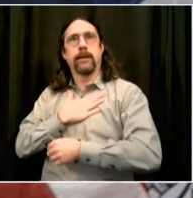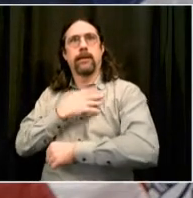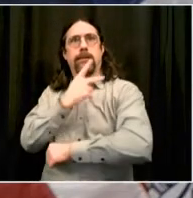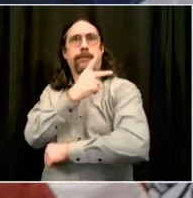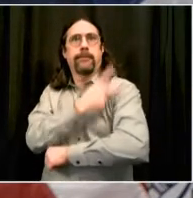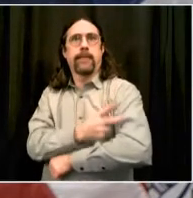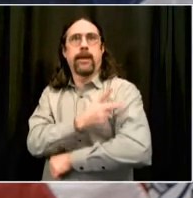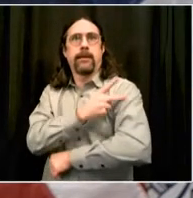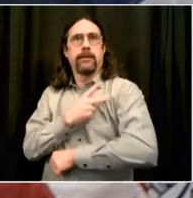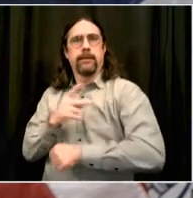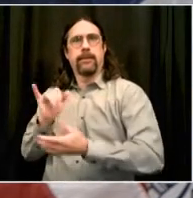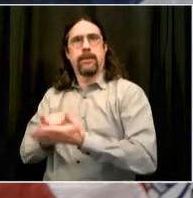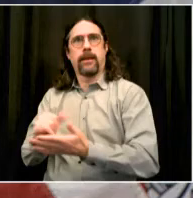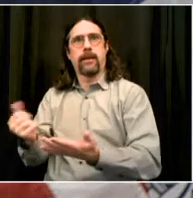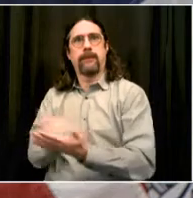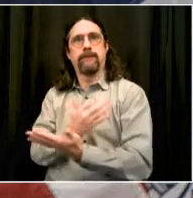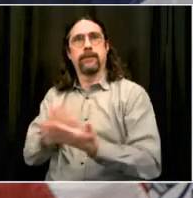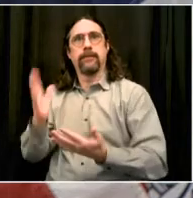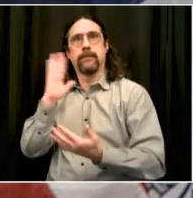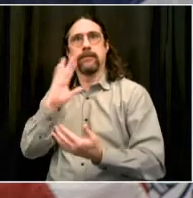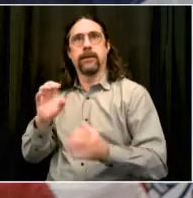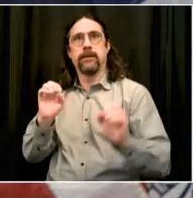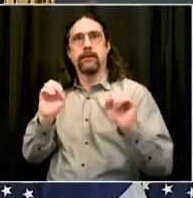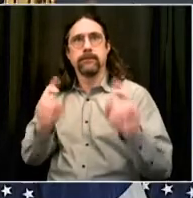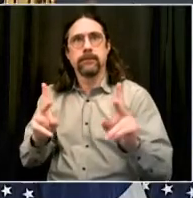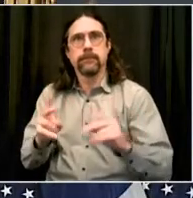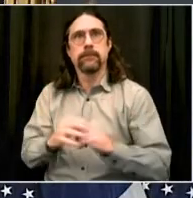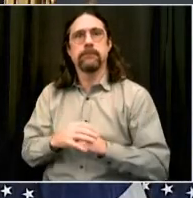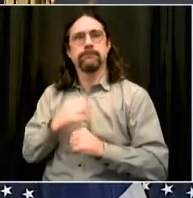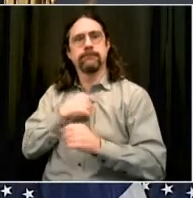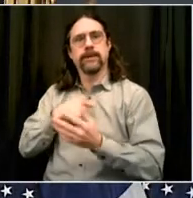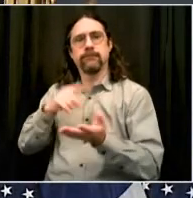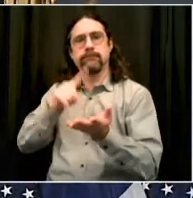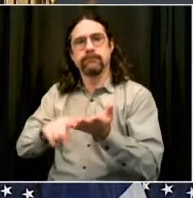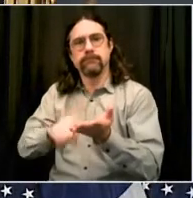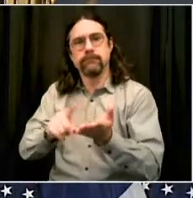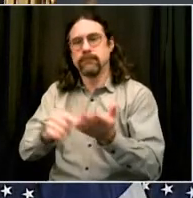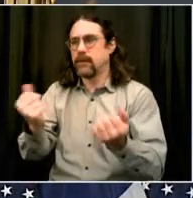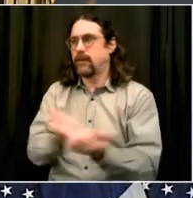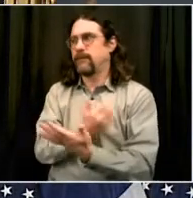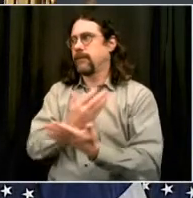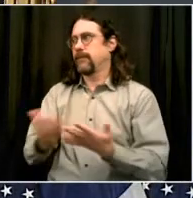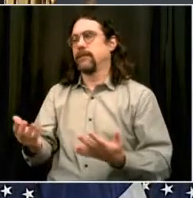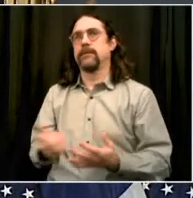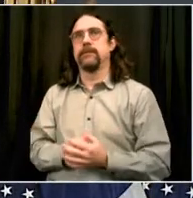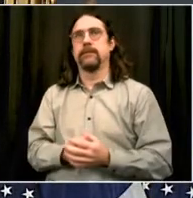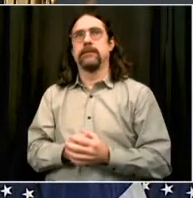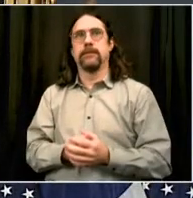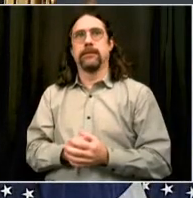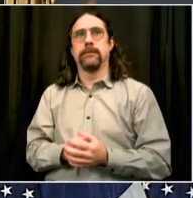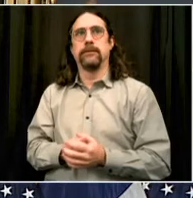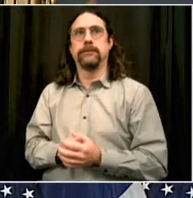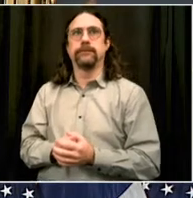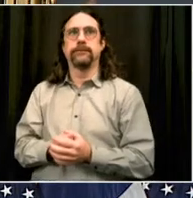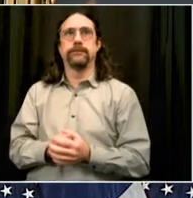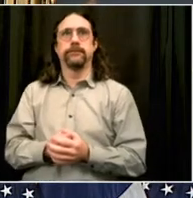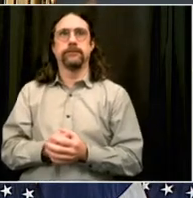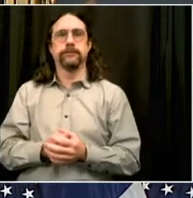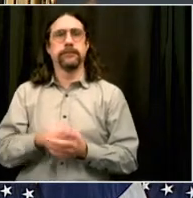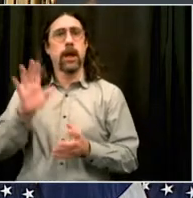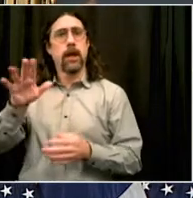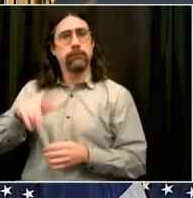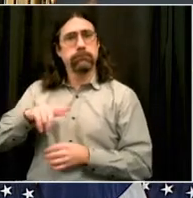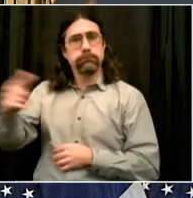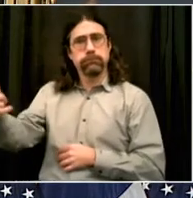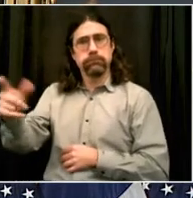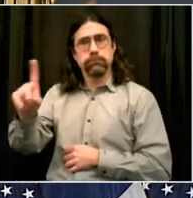care doctor, what I tell my patients is I wouldn't ask you to do anything I wouldn't be willing to do myself, so you can count on me receiving the vaccine after I've reviewed the evidence. Well, there you